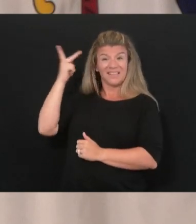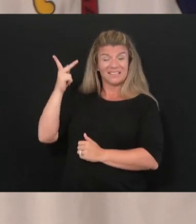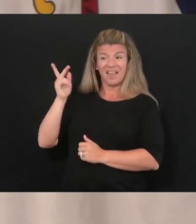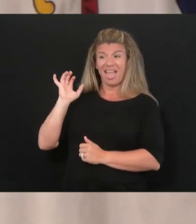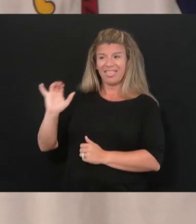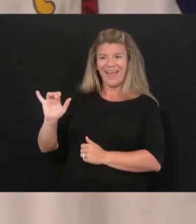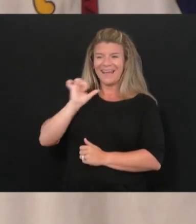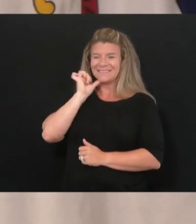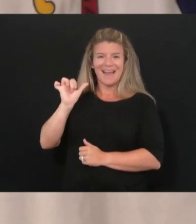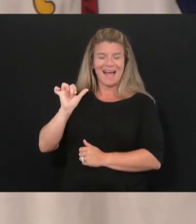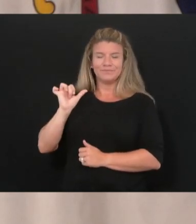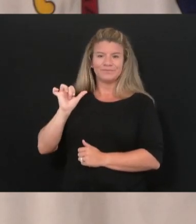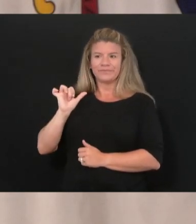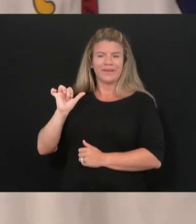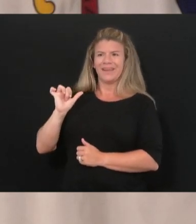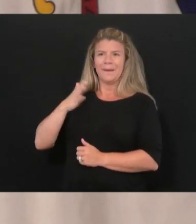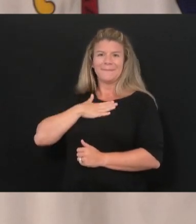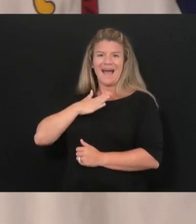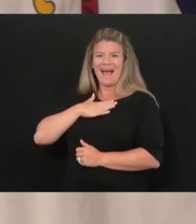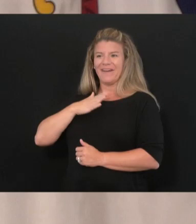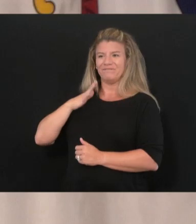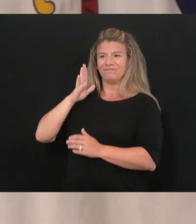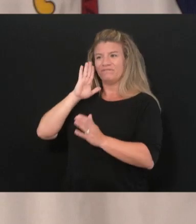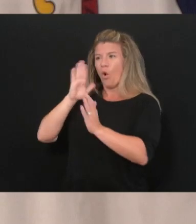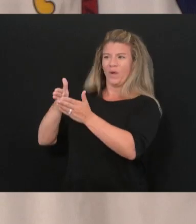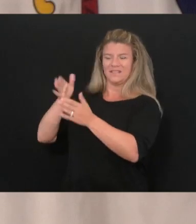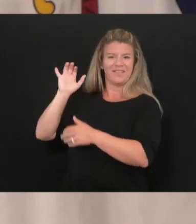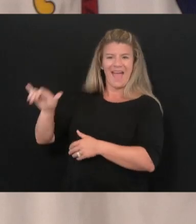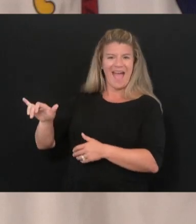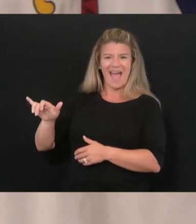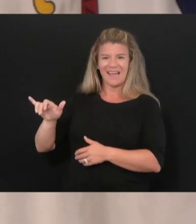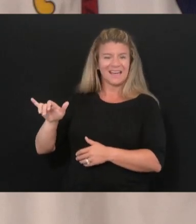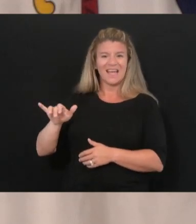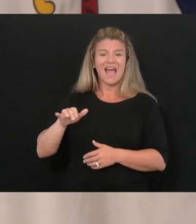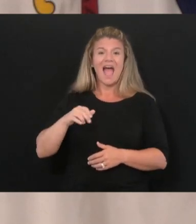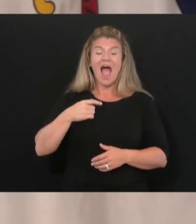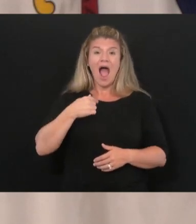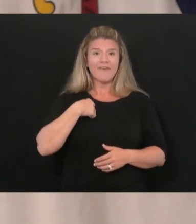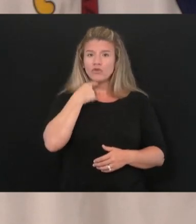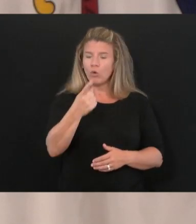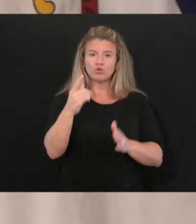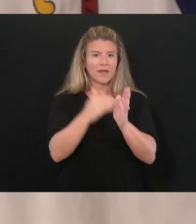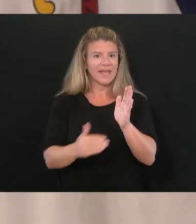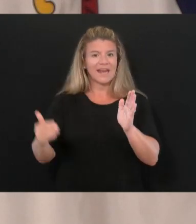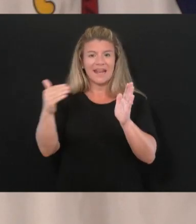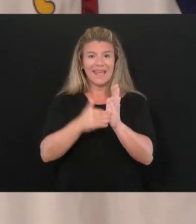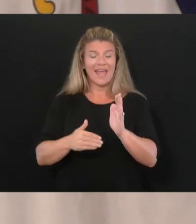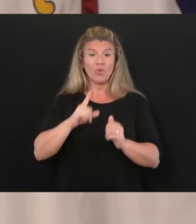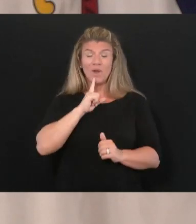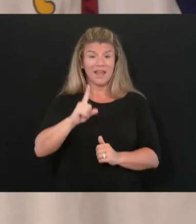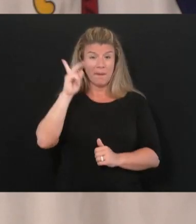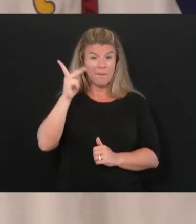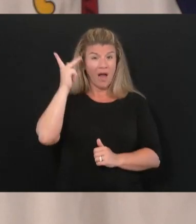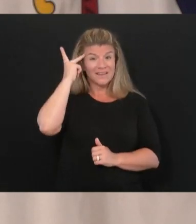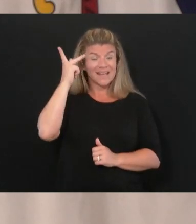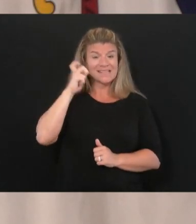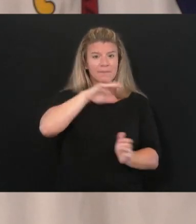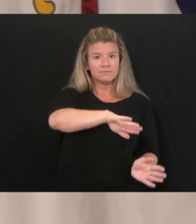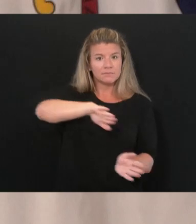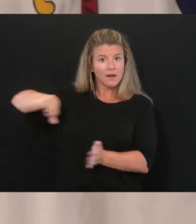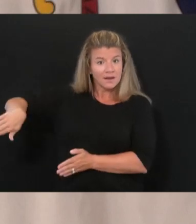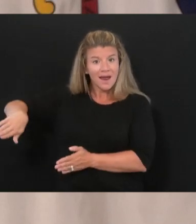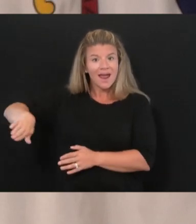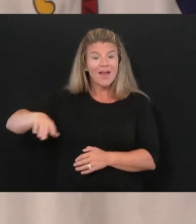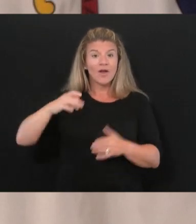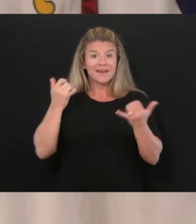me. Never. I have told you over and over and over, we should always lay that aside and do what's best for